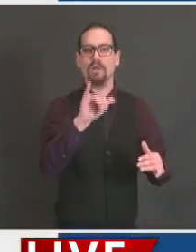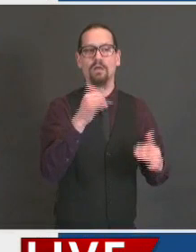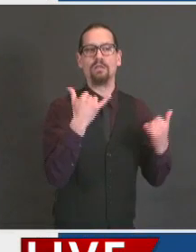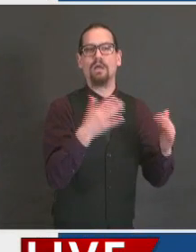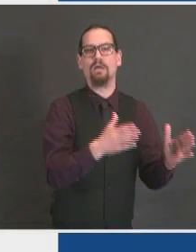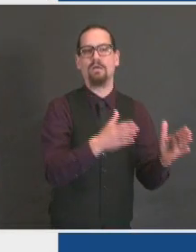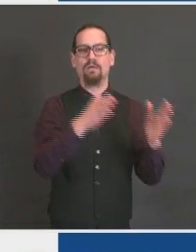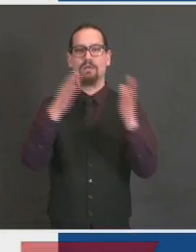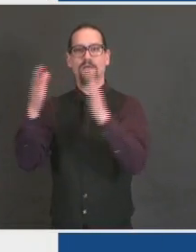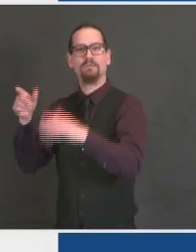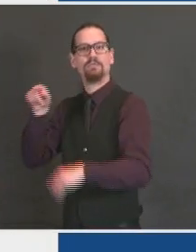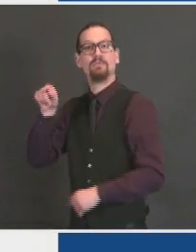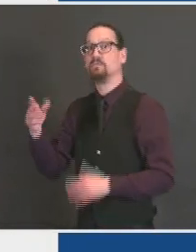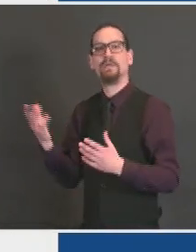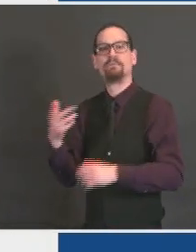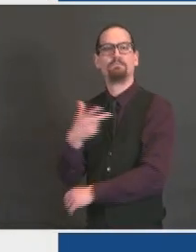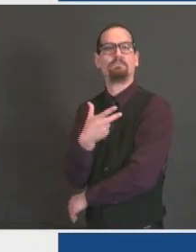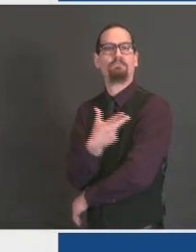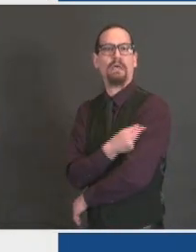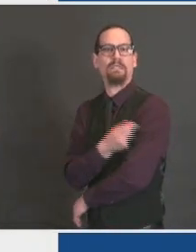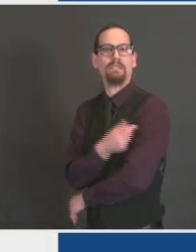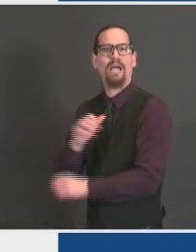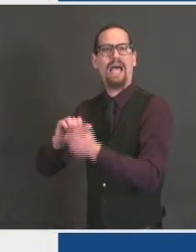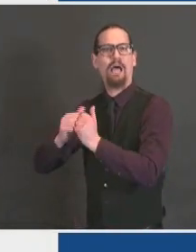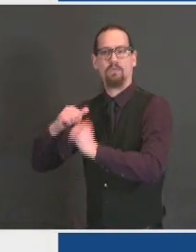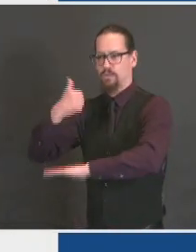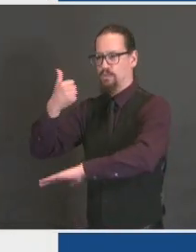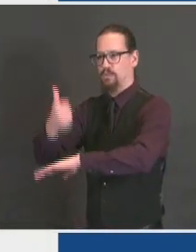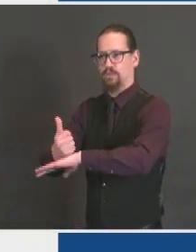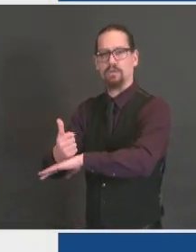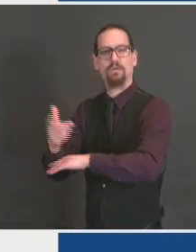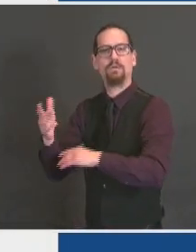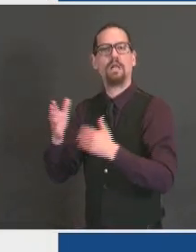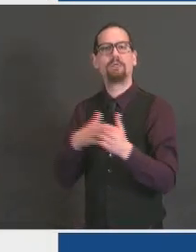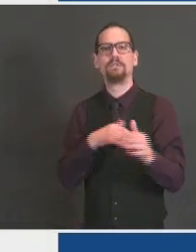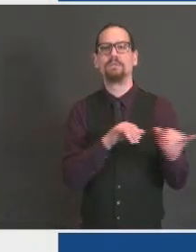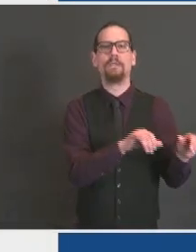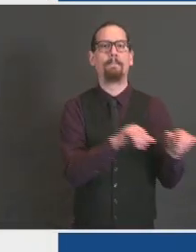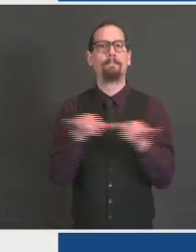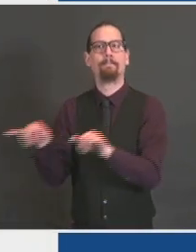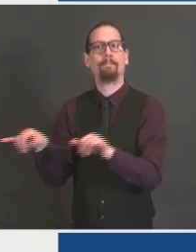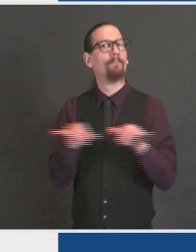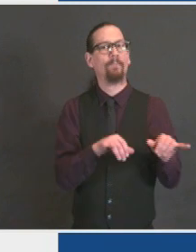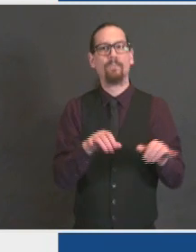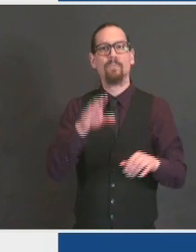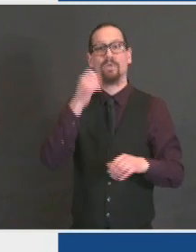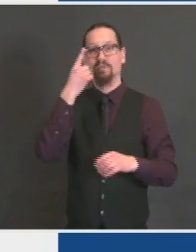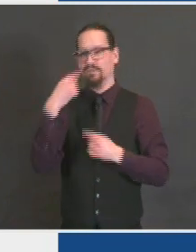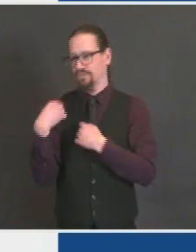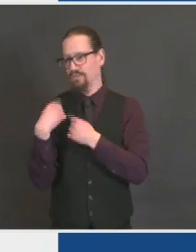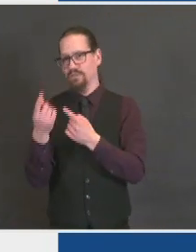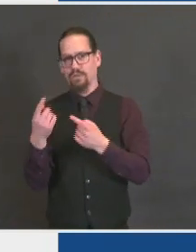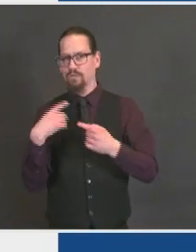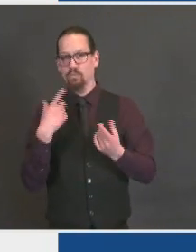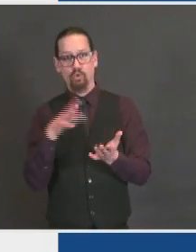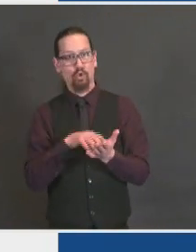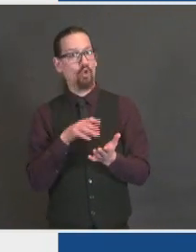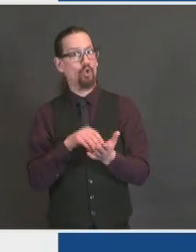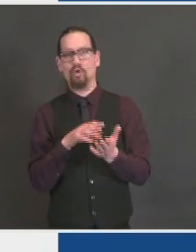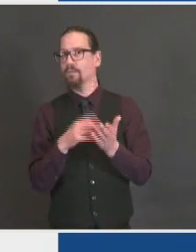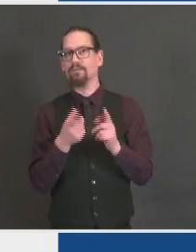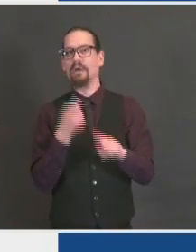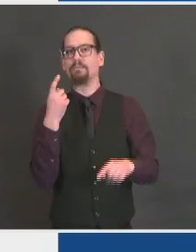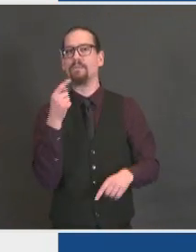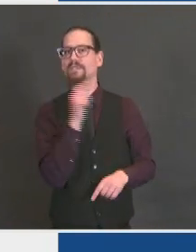remind our lessons learned with testing. We came upon a bumpy part with testing, halfway through